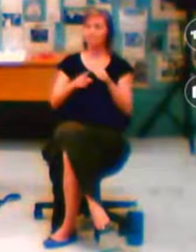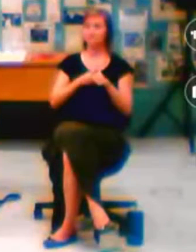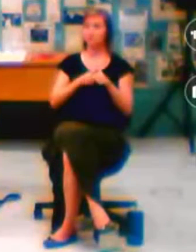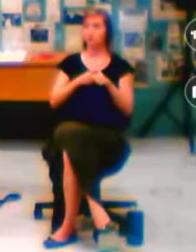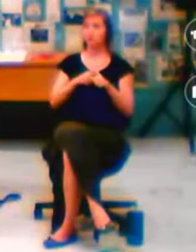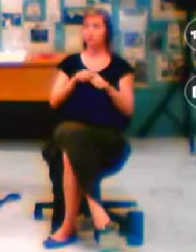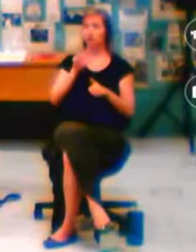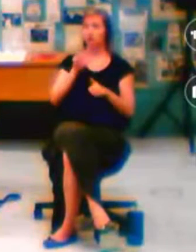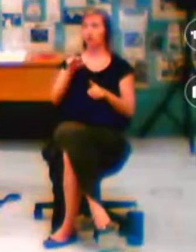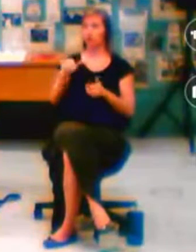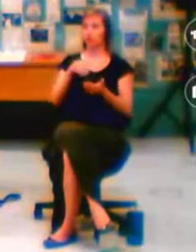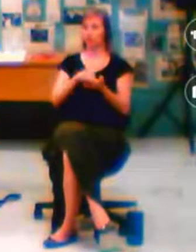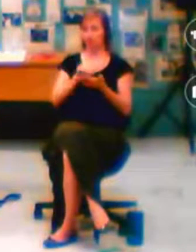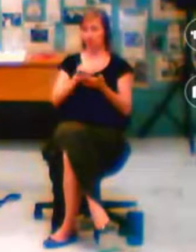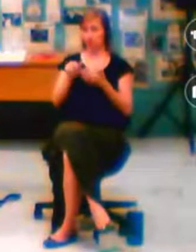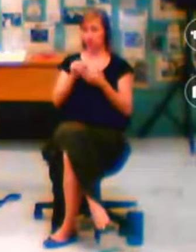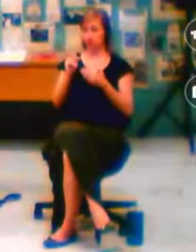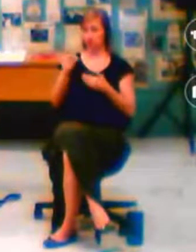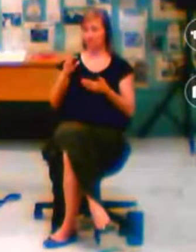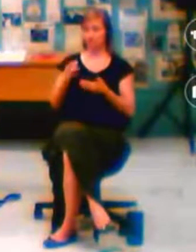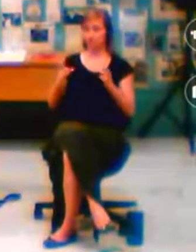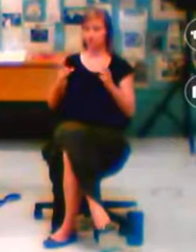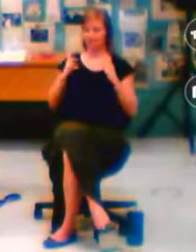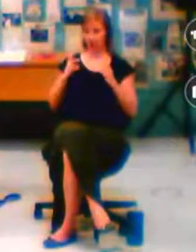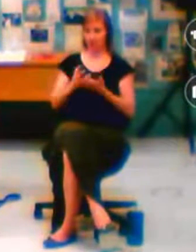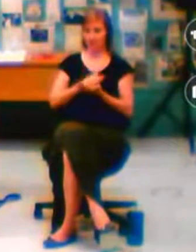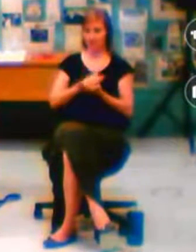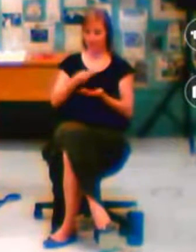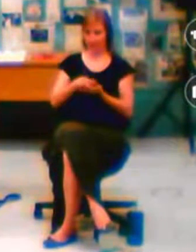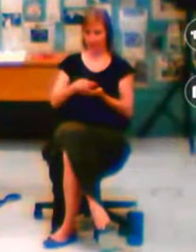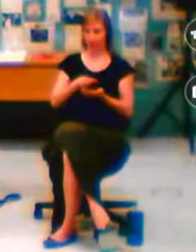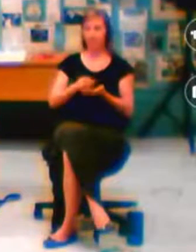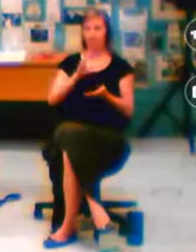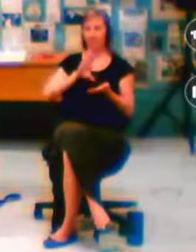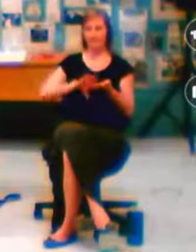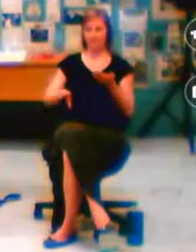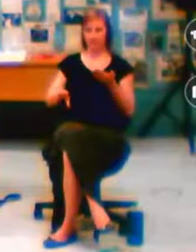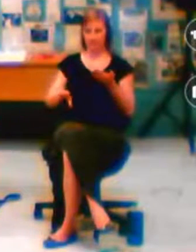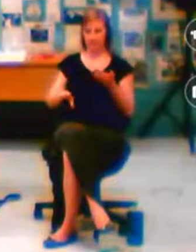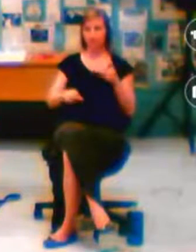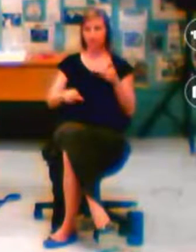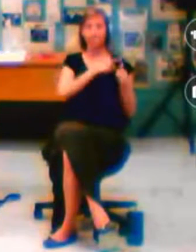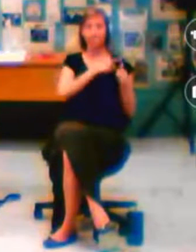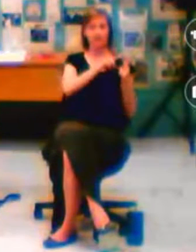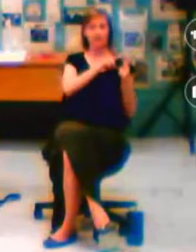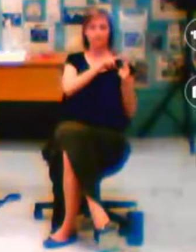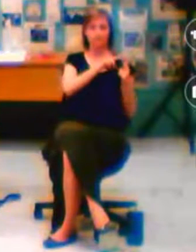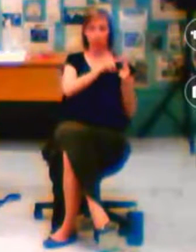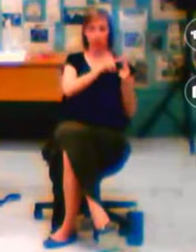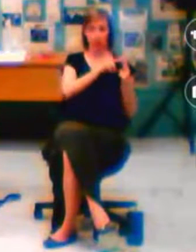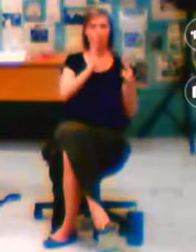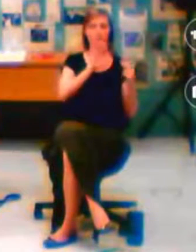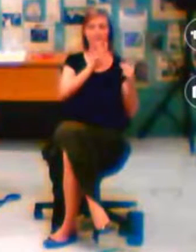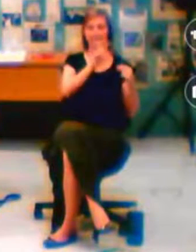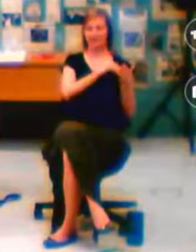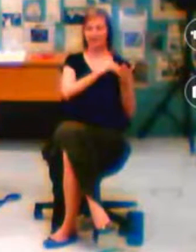to pay into Colorado Care. Now, I do want to make sure people understand that as an individual, your